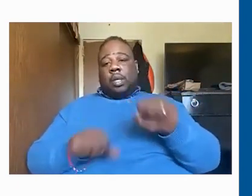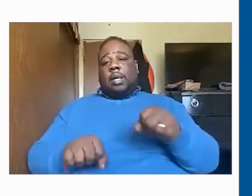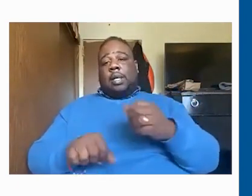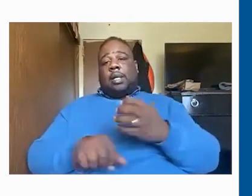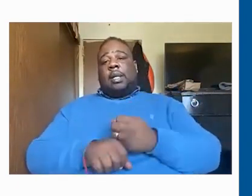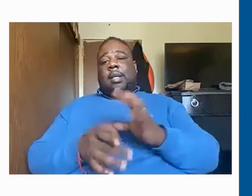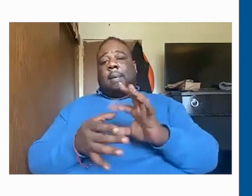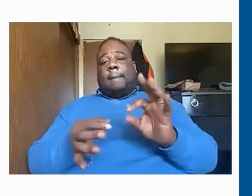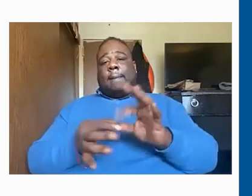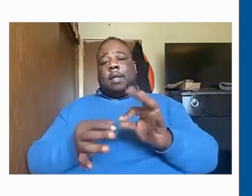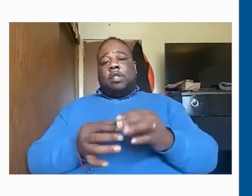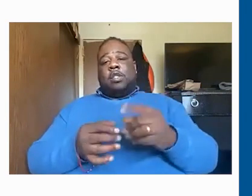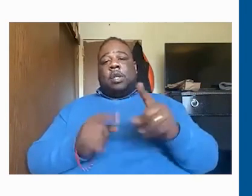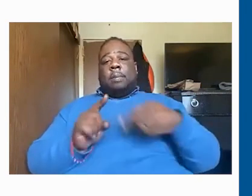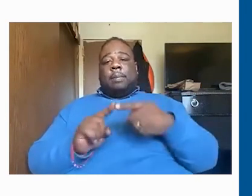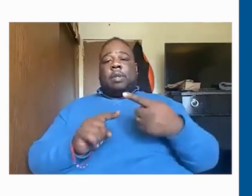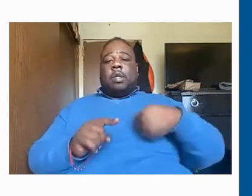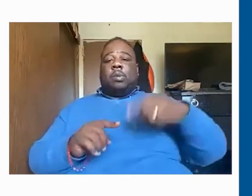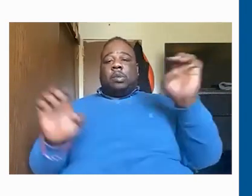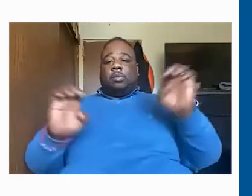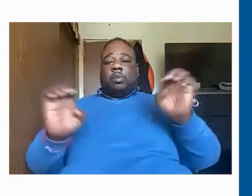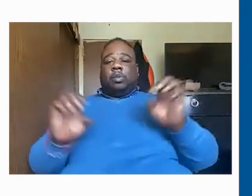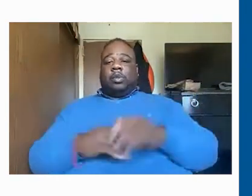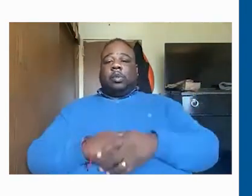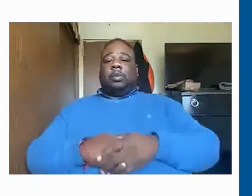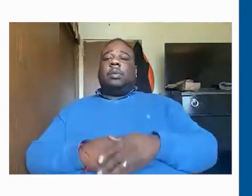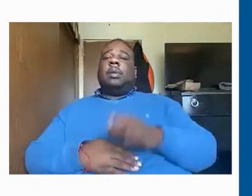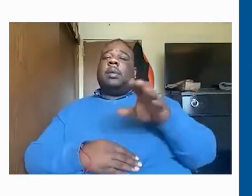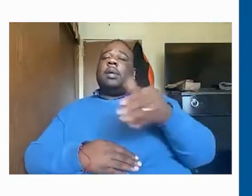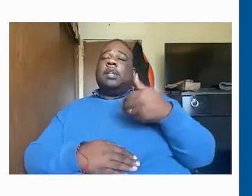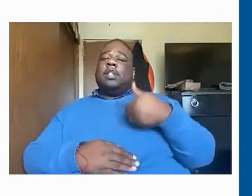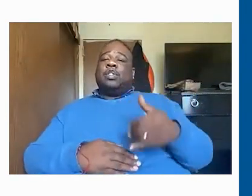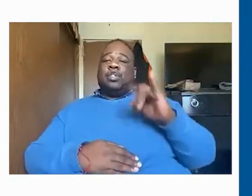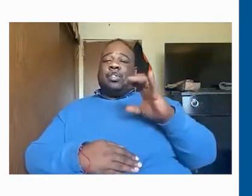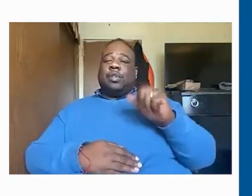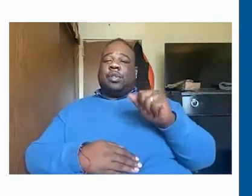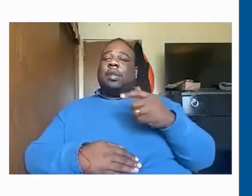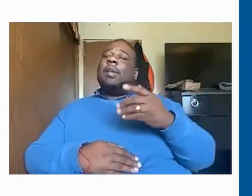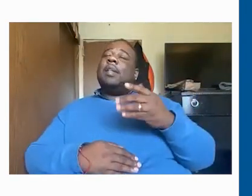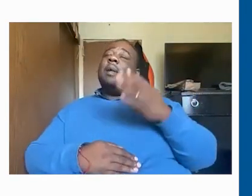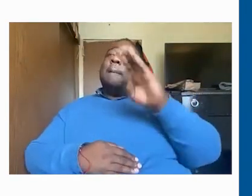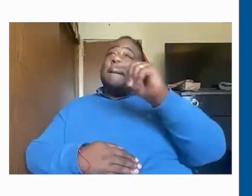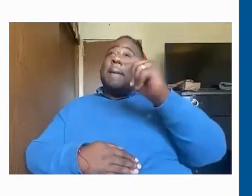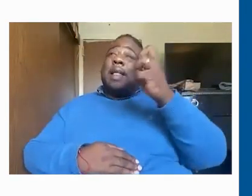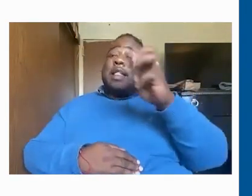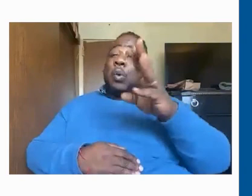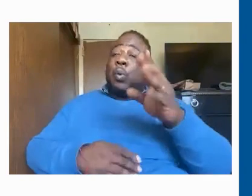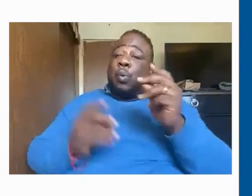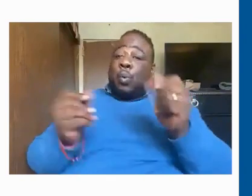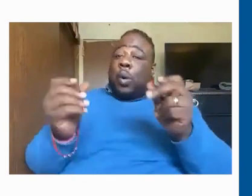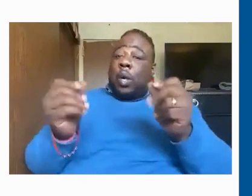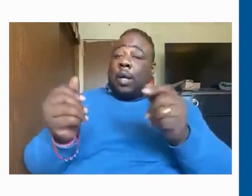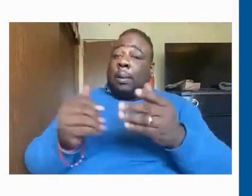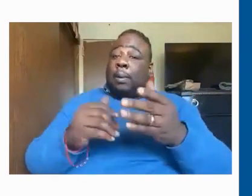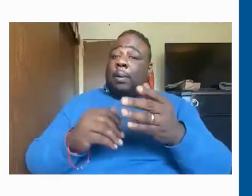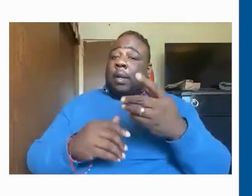all of our emergencies. Hey, Matthew, really quickly, I'm sorry. One of these things in my booklet also came